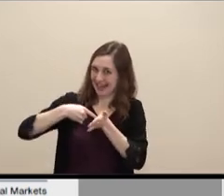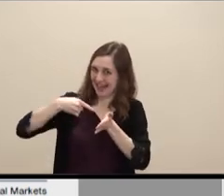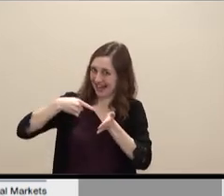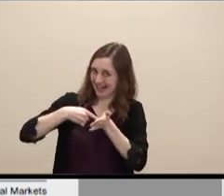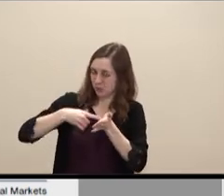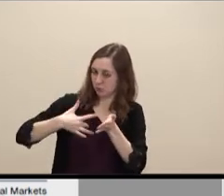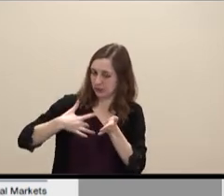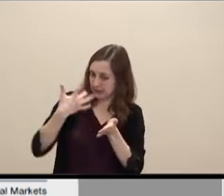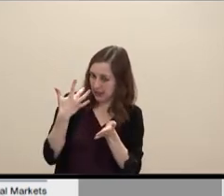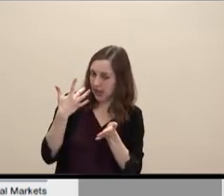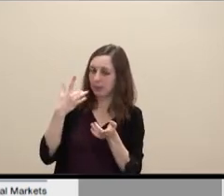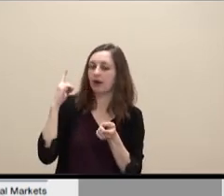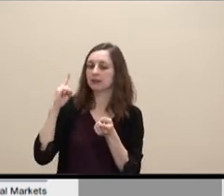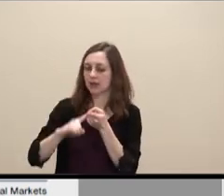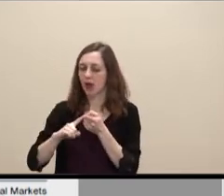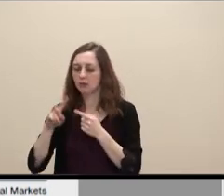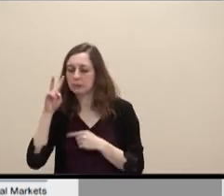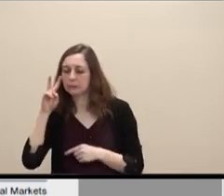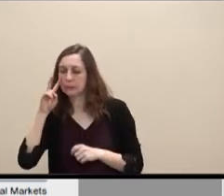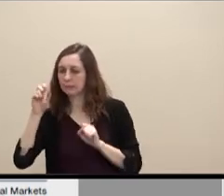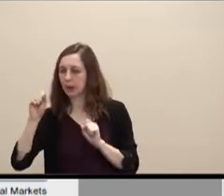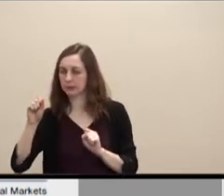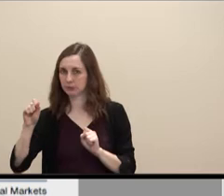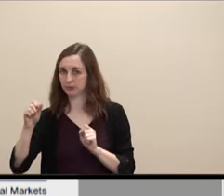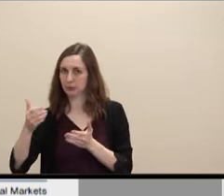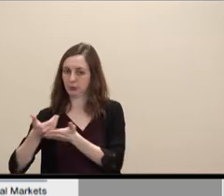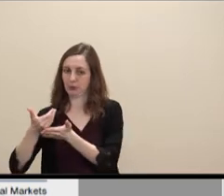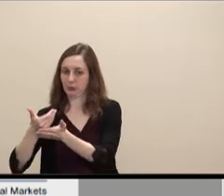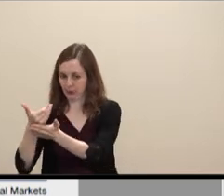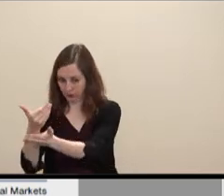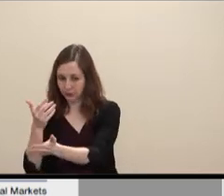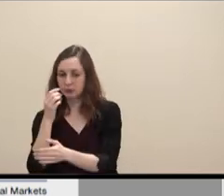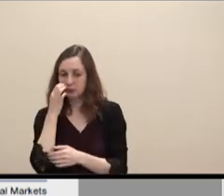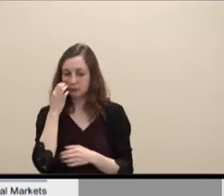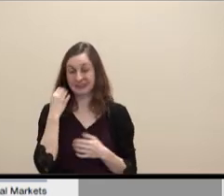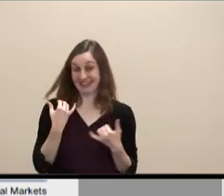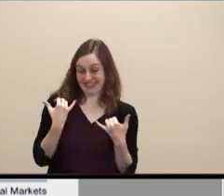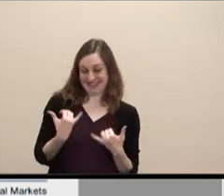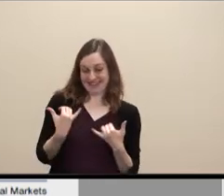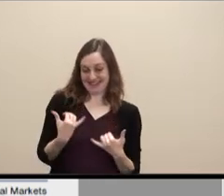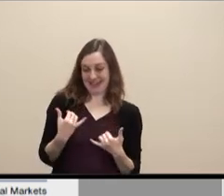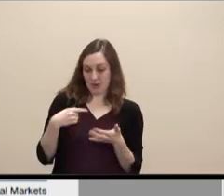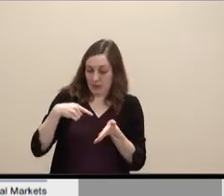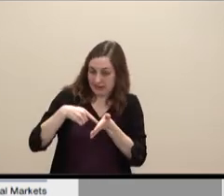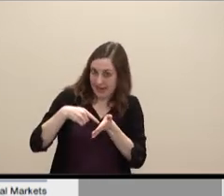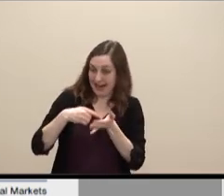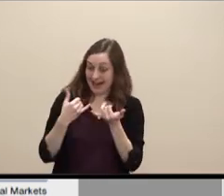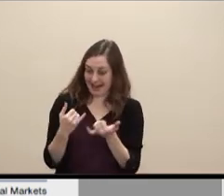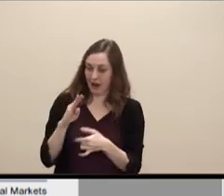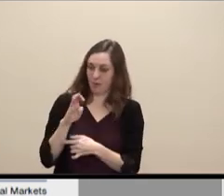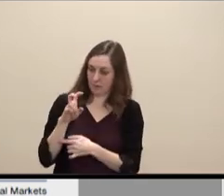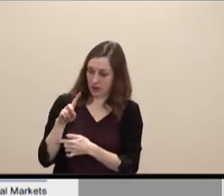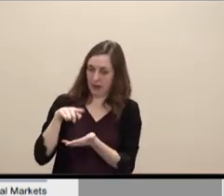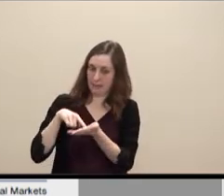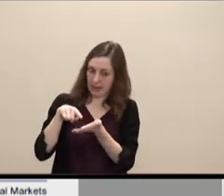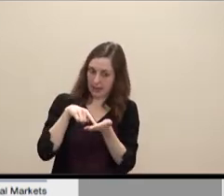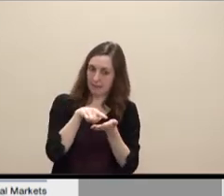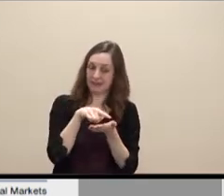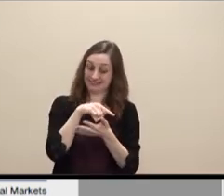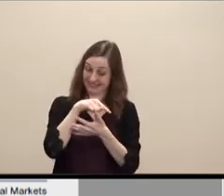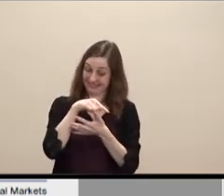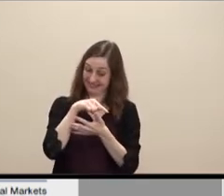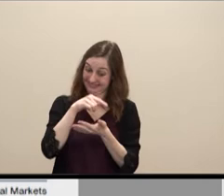look at capacity, because the existing debt and the existing bond payments is very much a big key